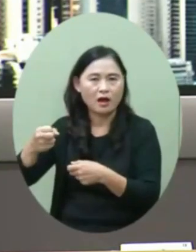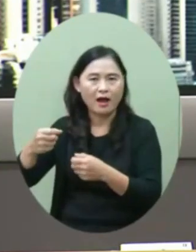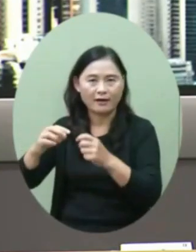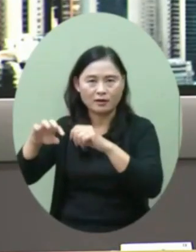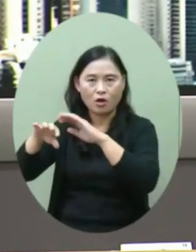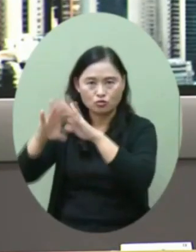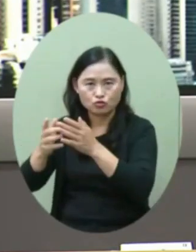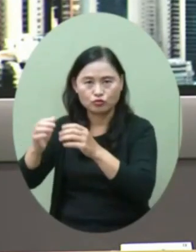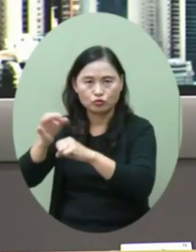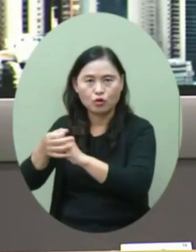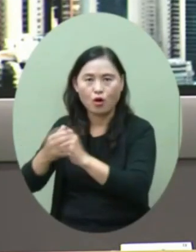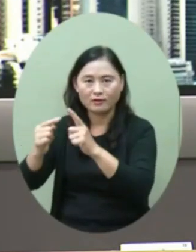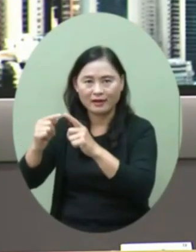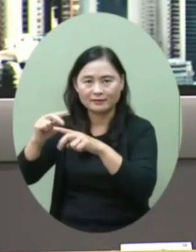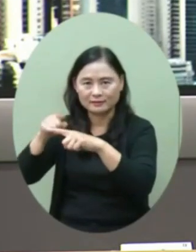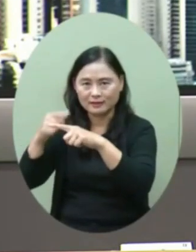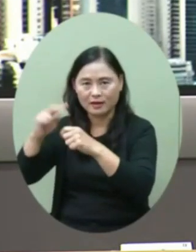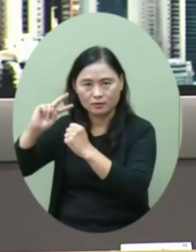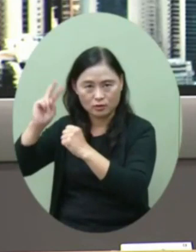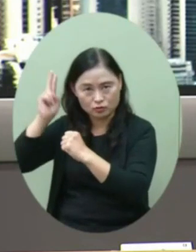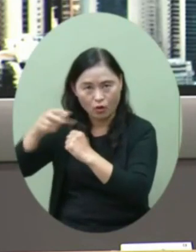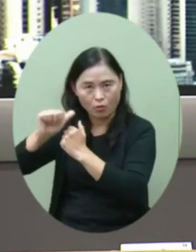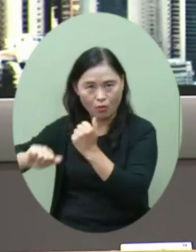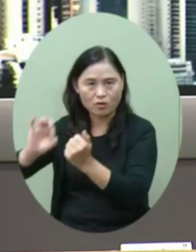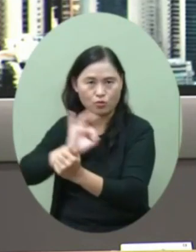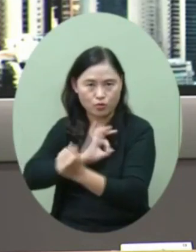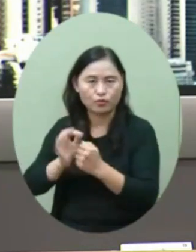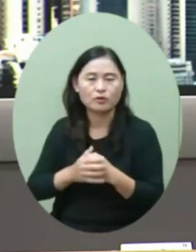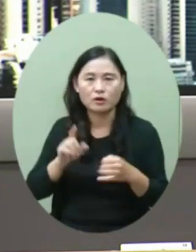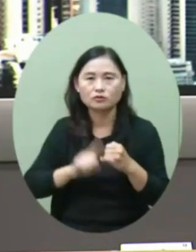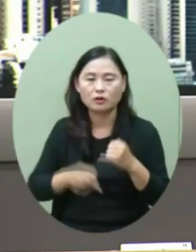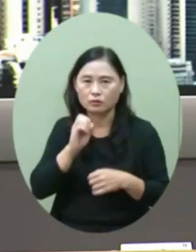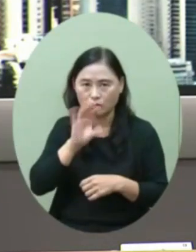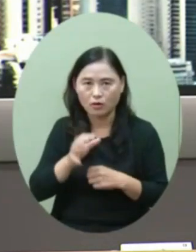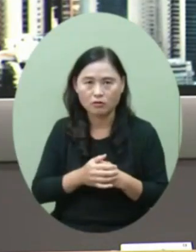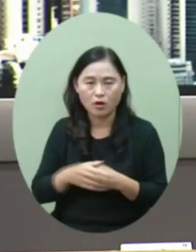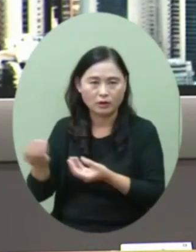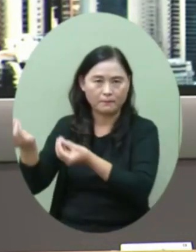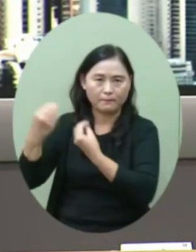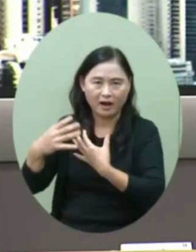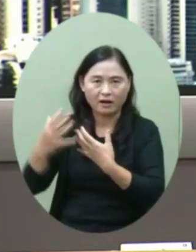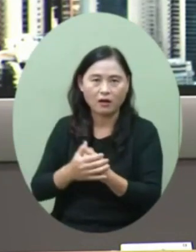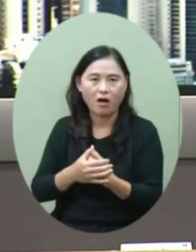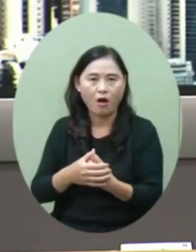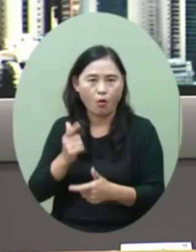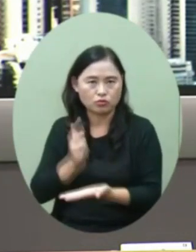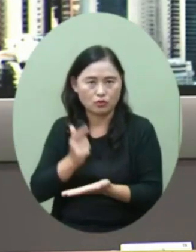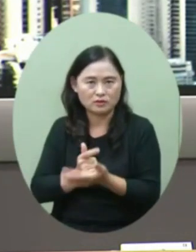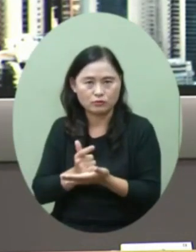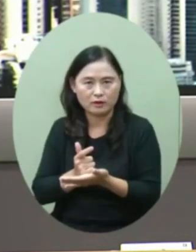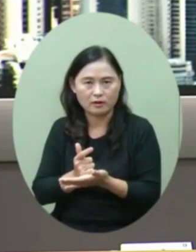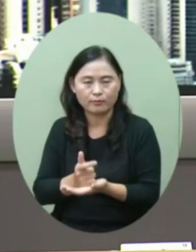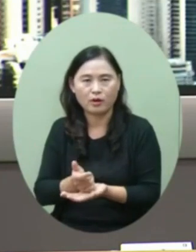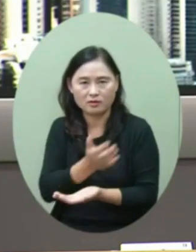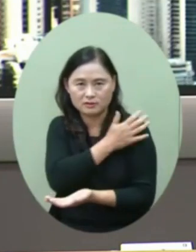the central authorities will retain the power to handle these cases. And also the interpretation of the law remains